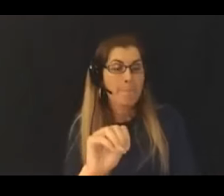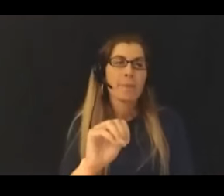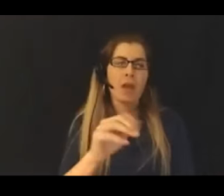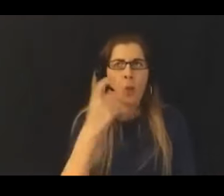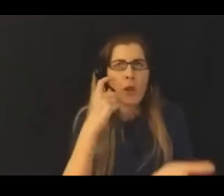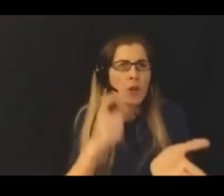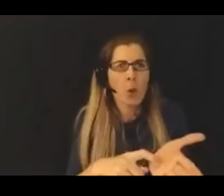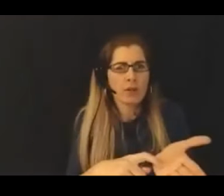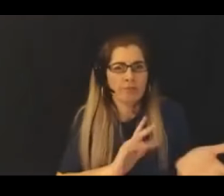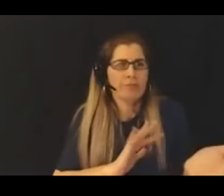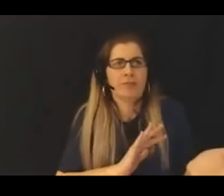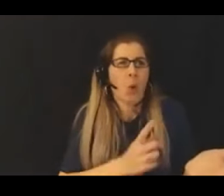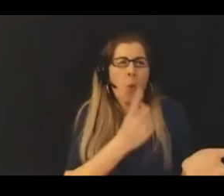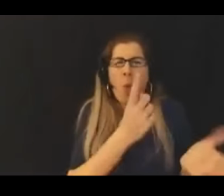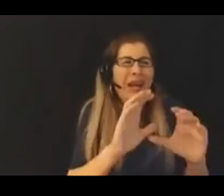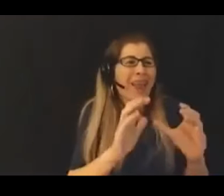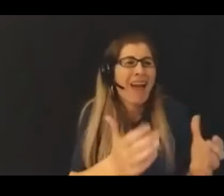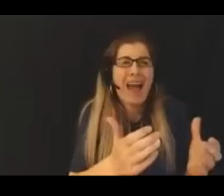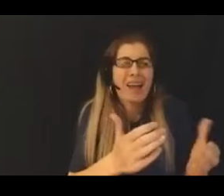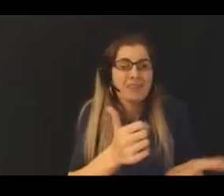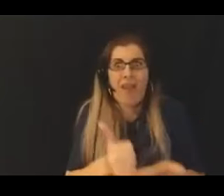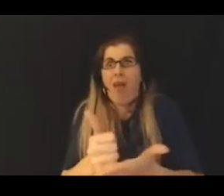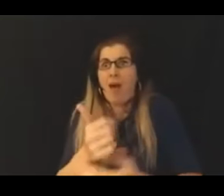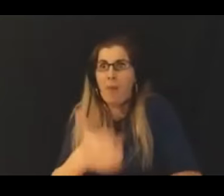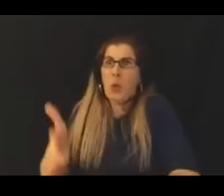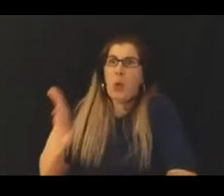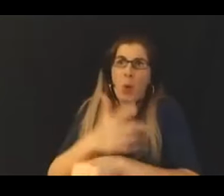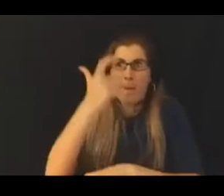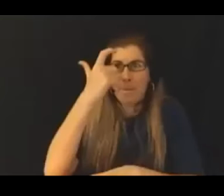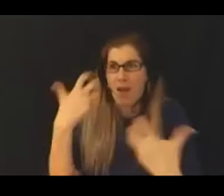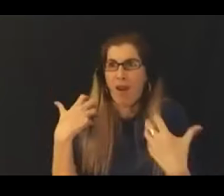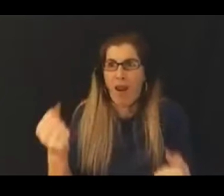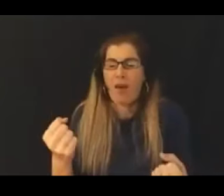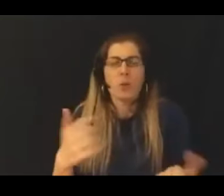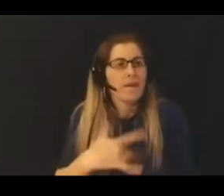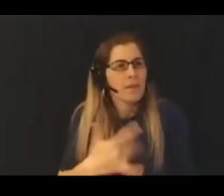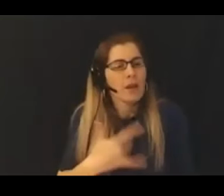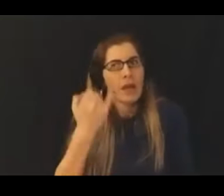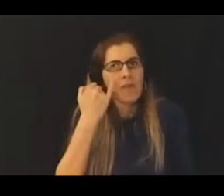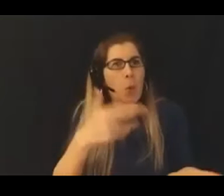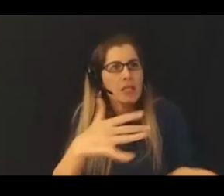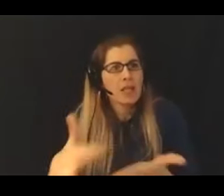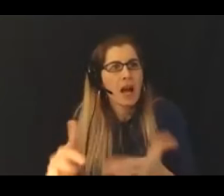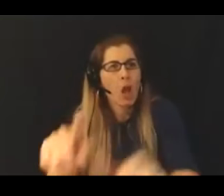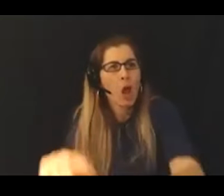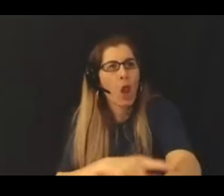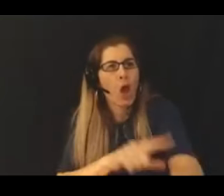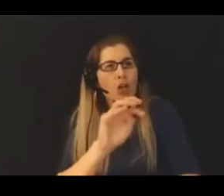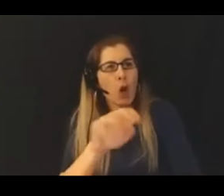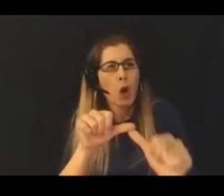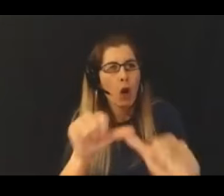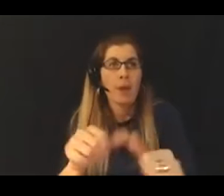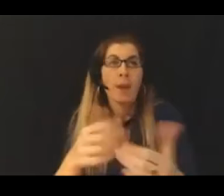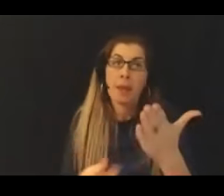significant effect with just one class indicates to me that something over the long term might even push these effects to be